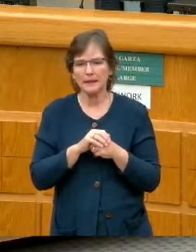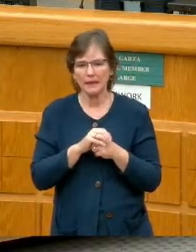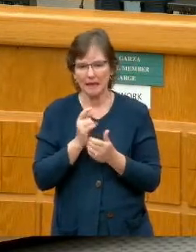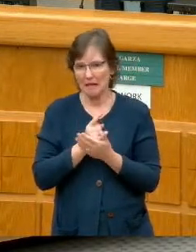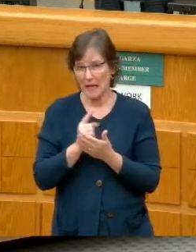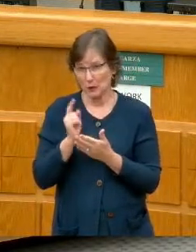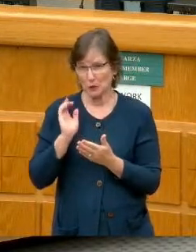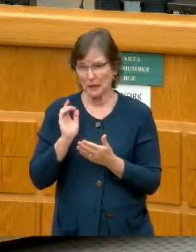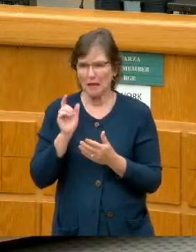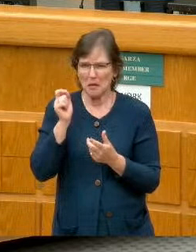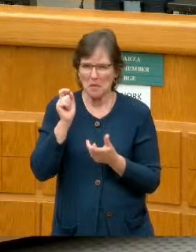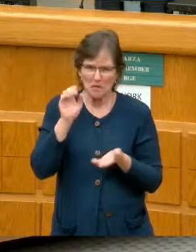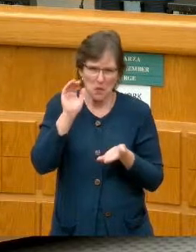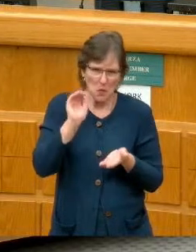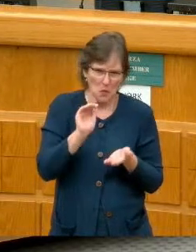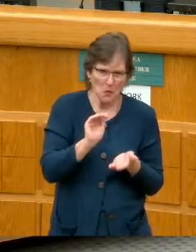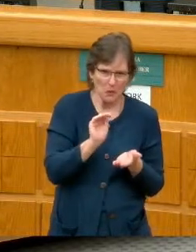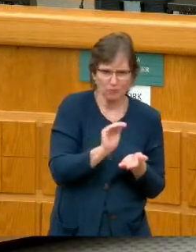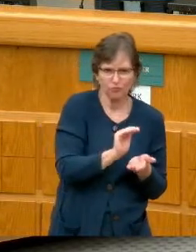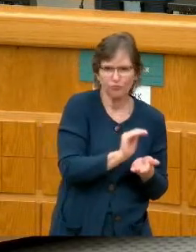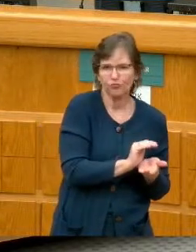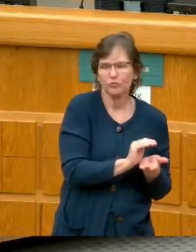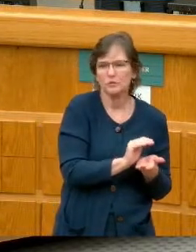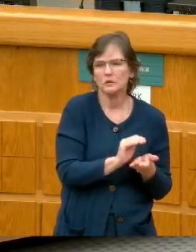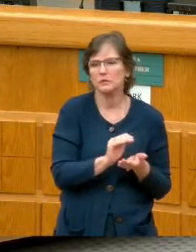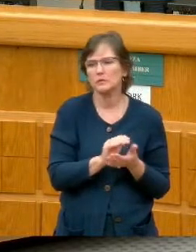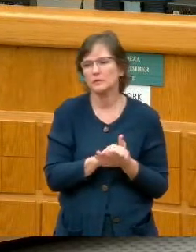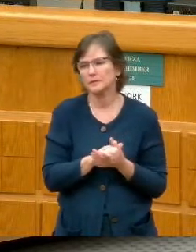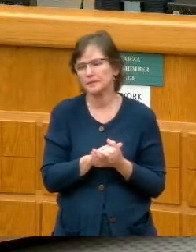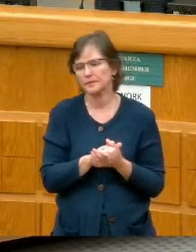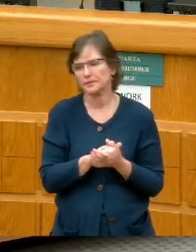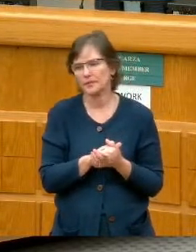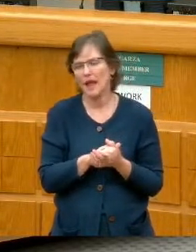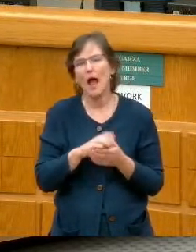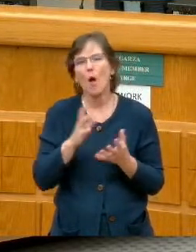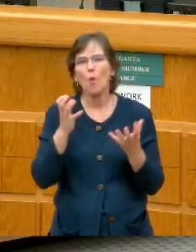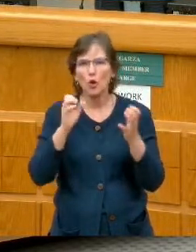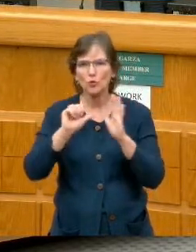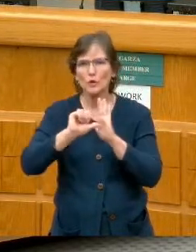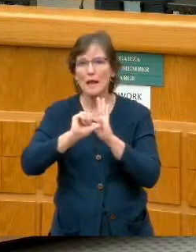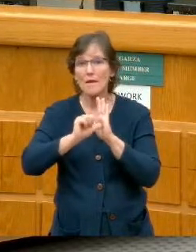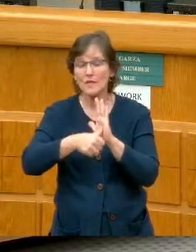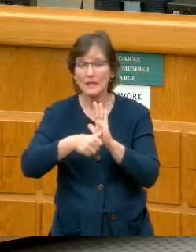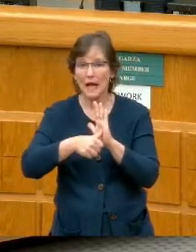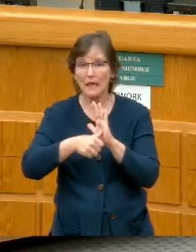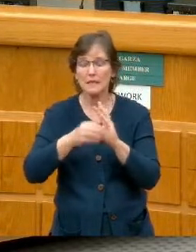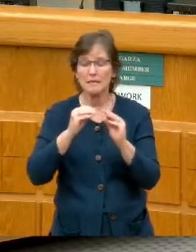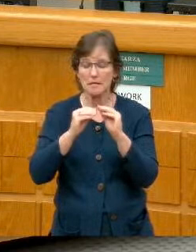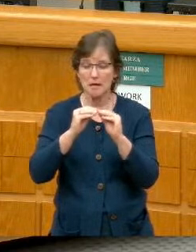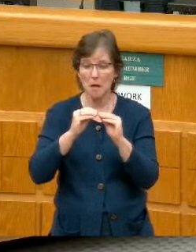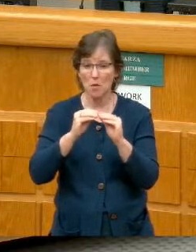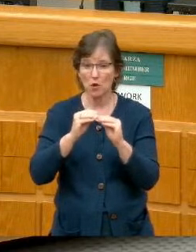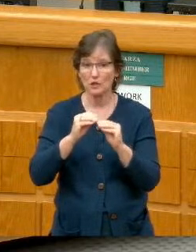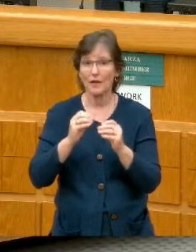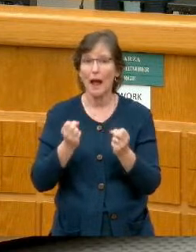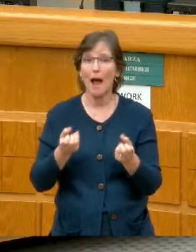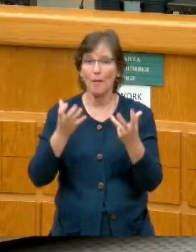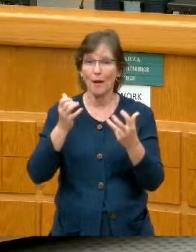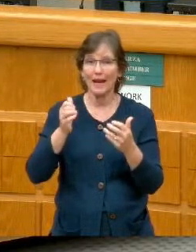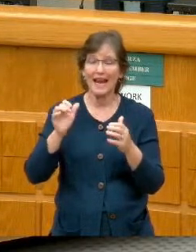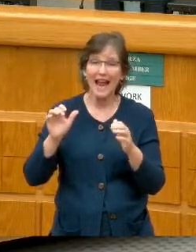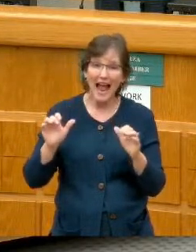week, this estimate was at about 1,000. And I do want to emphasize that these numbers with active cases and recoveries, they